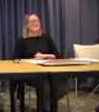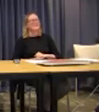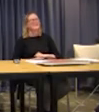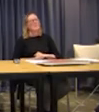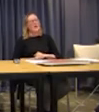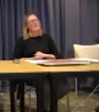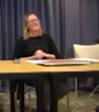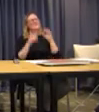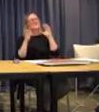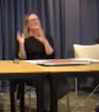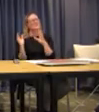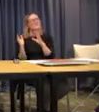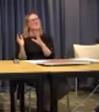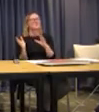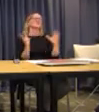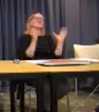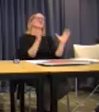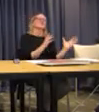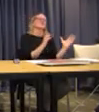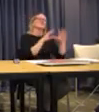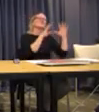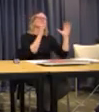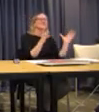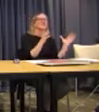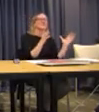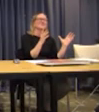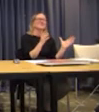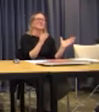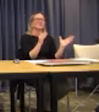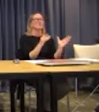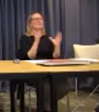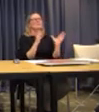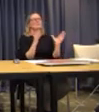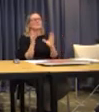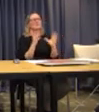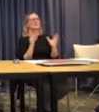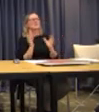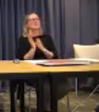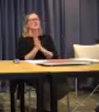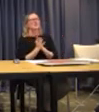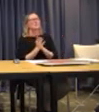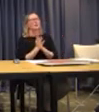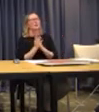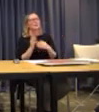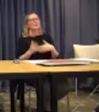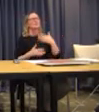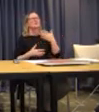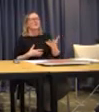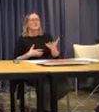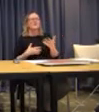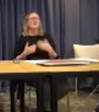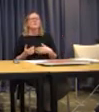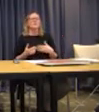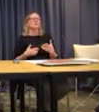problematic as well. It's another discourse next to the sort of victimhood discourse. I remember there was a publication in Australia a while back that